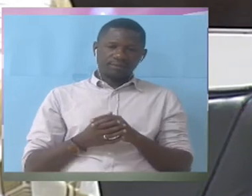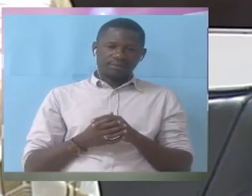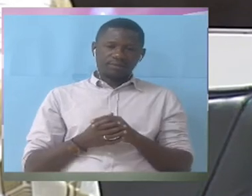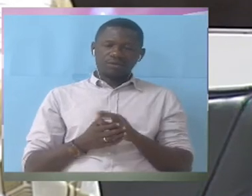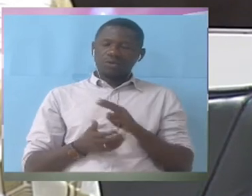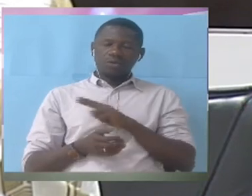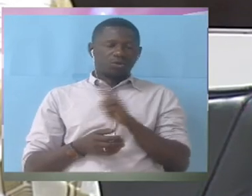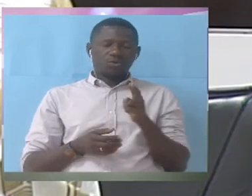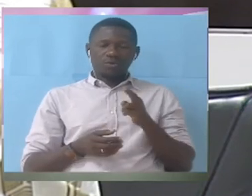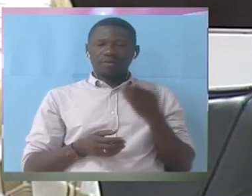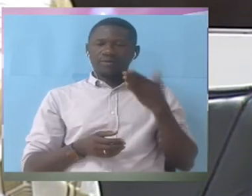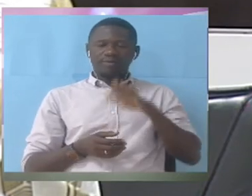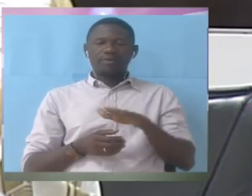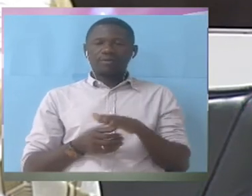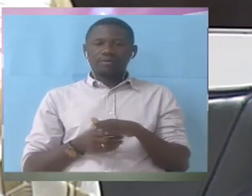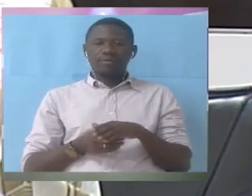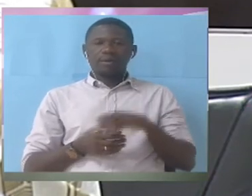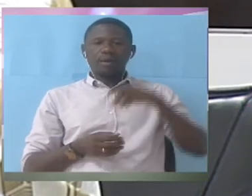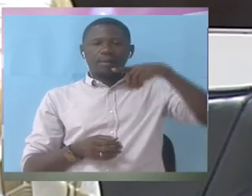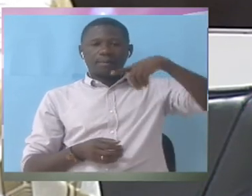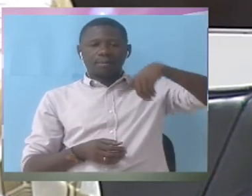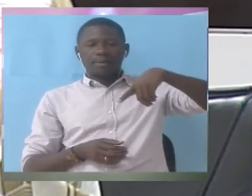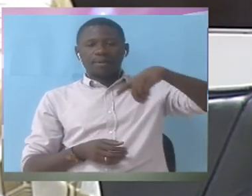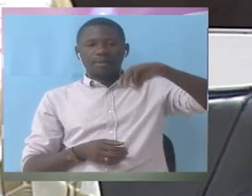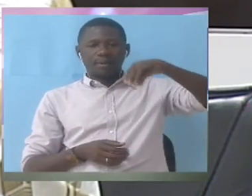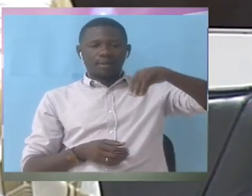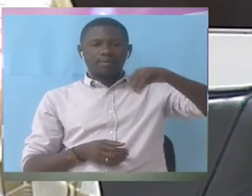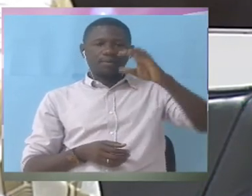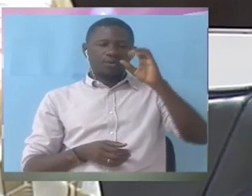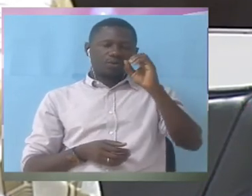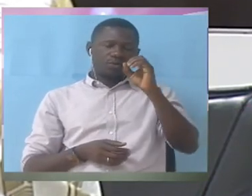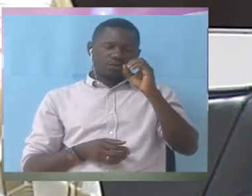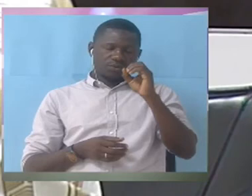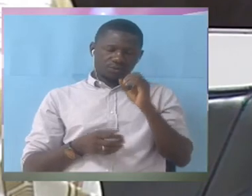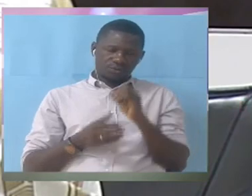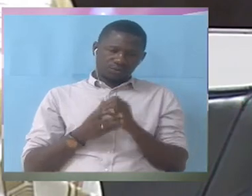office. Dedet mu ngi joge PMO, personal management office.